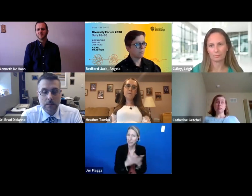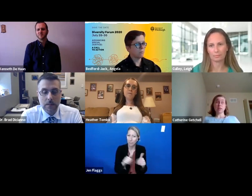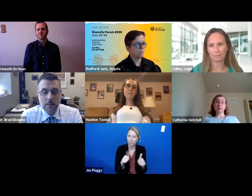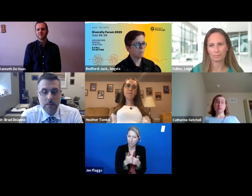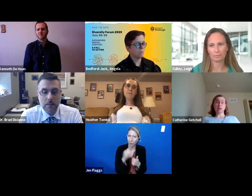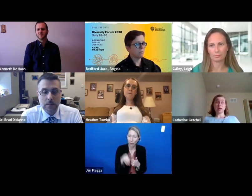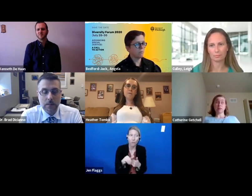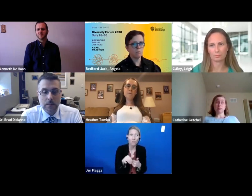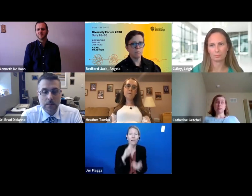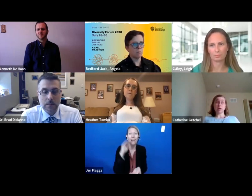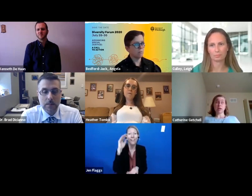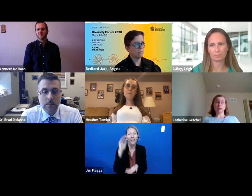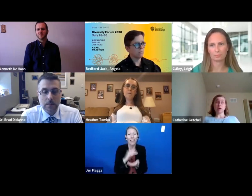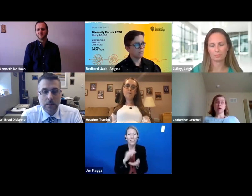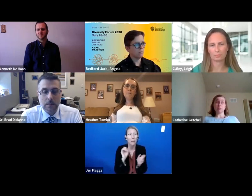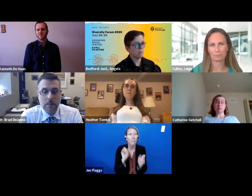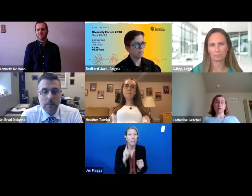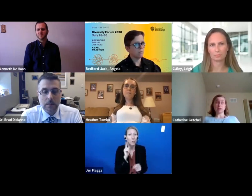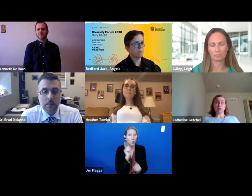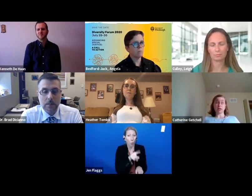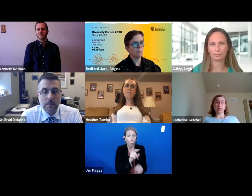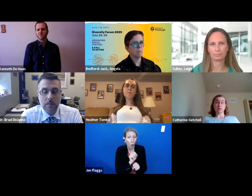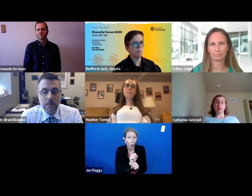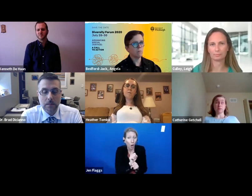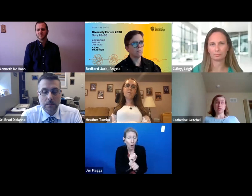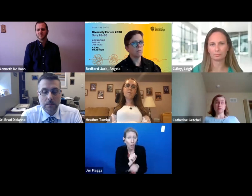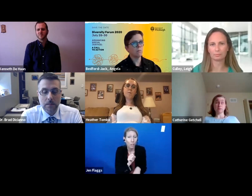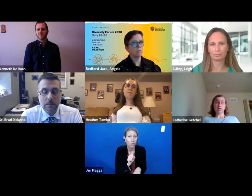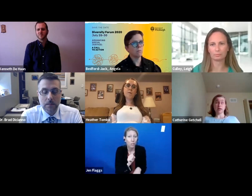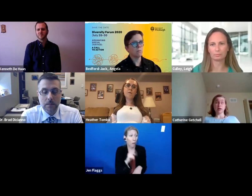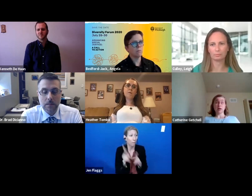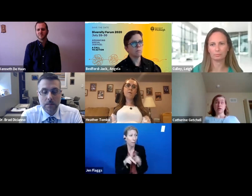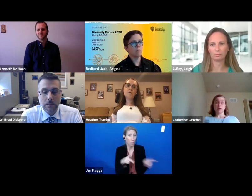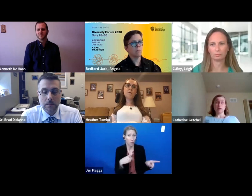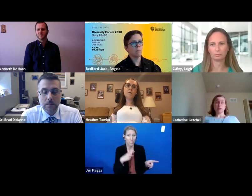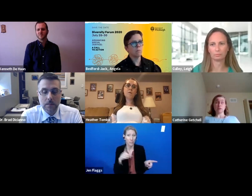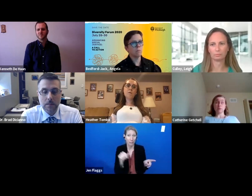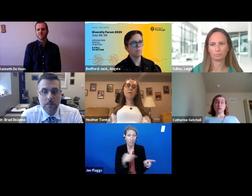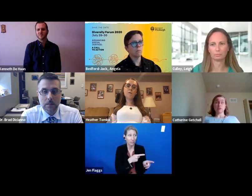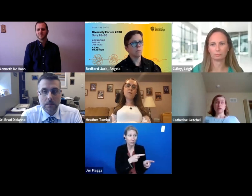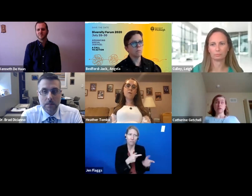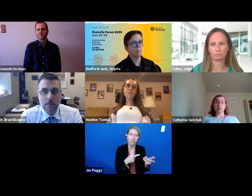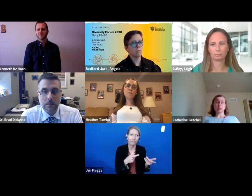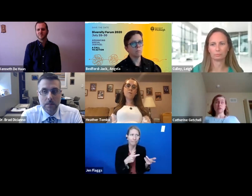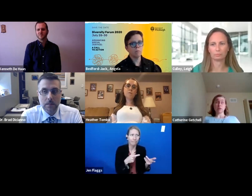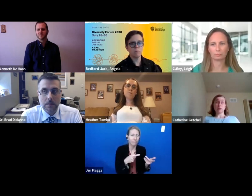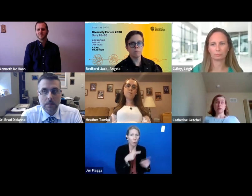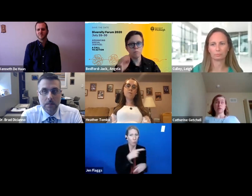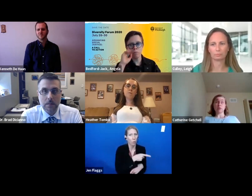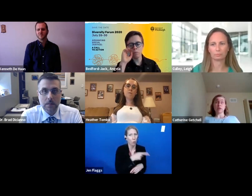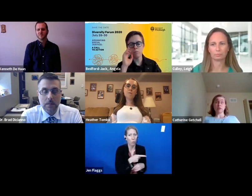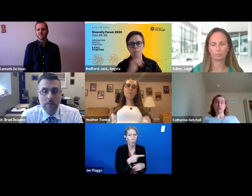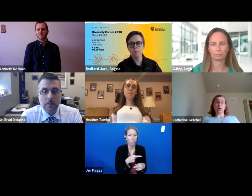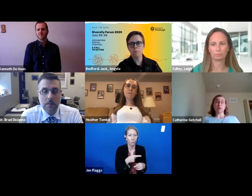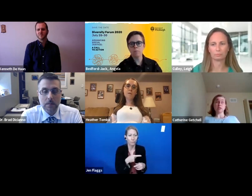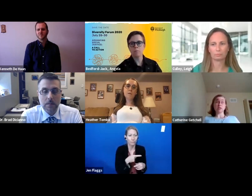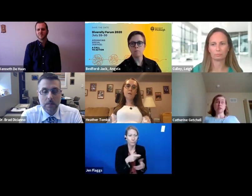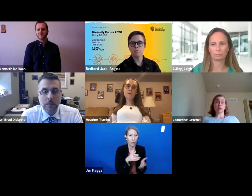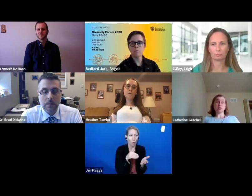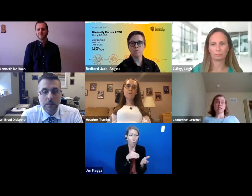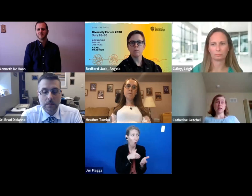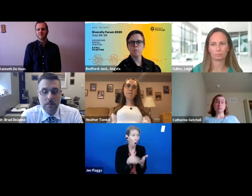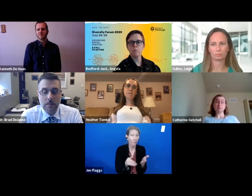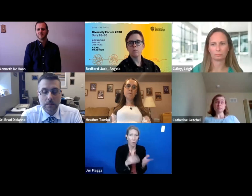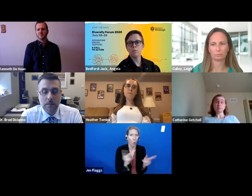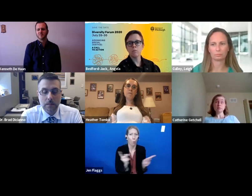access to employment. Many of our people with disabilities find themselves being those most vulnerable to the huge job